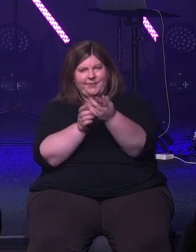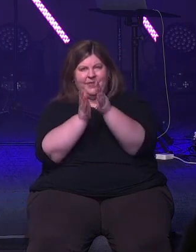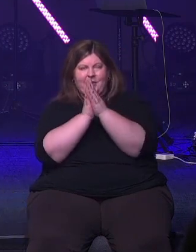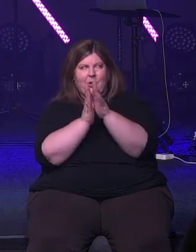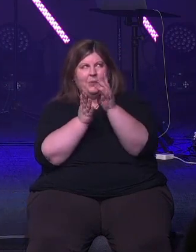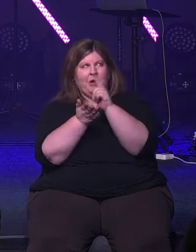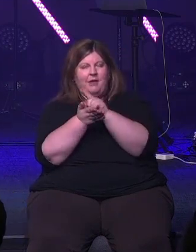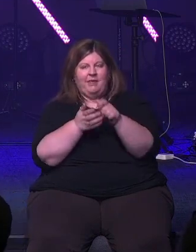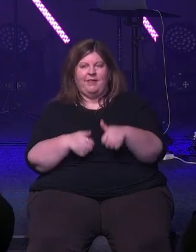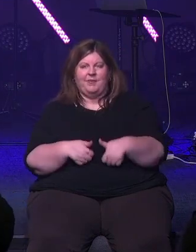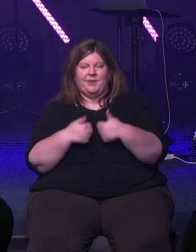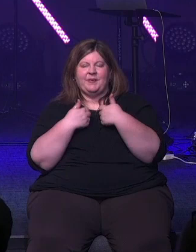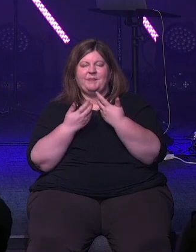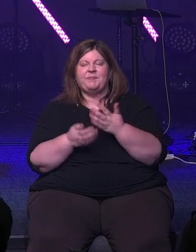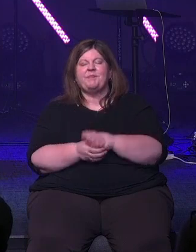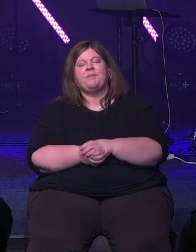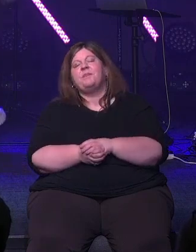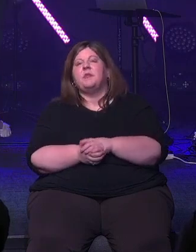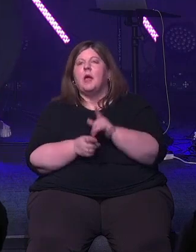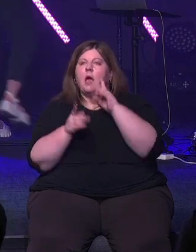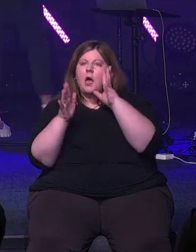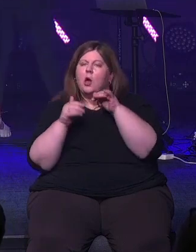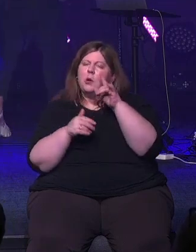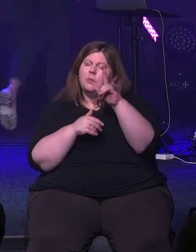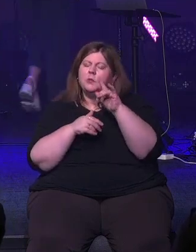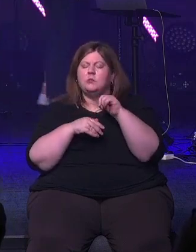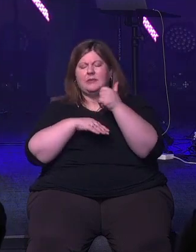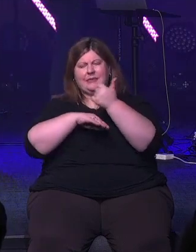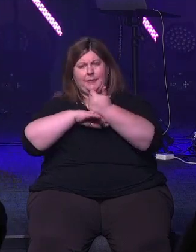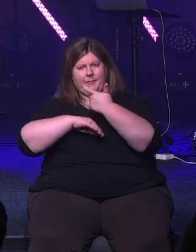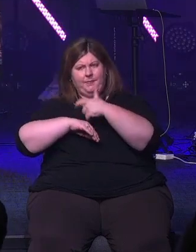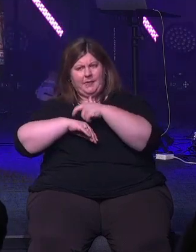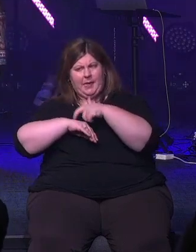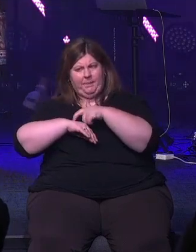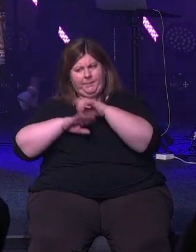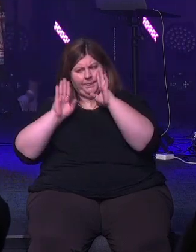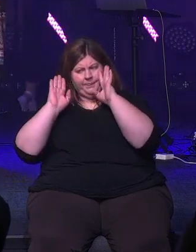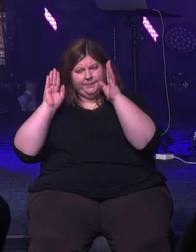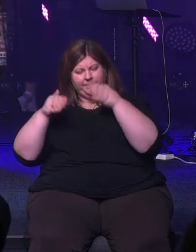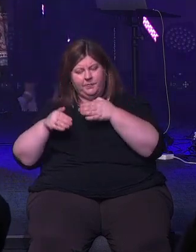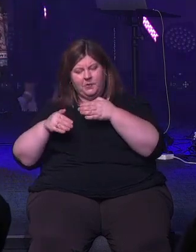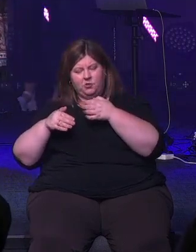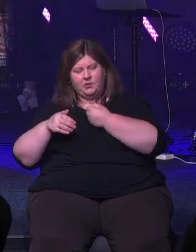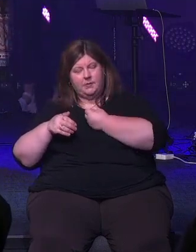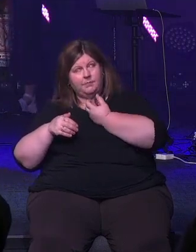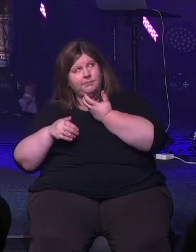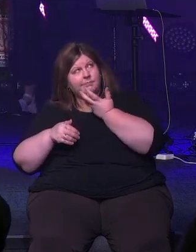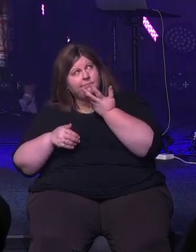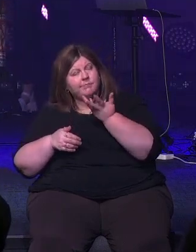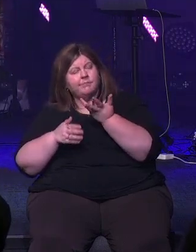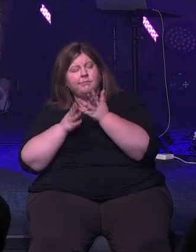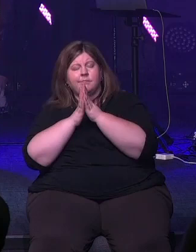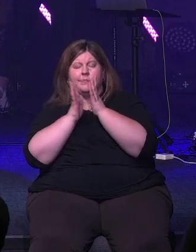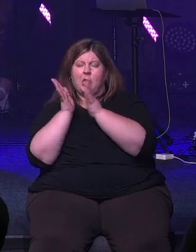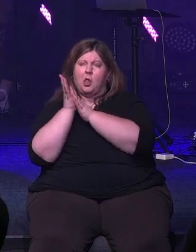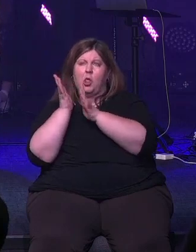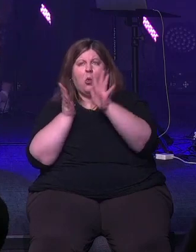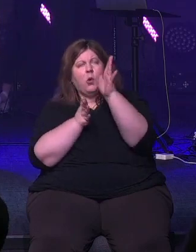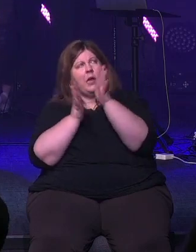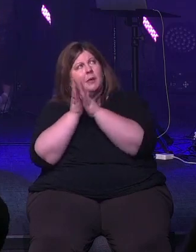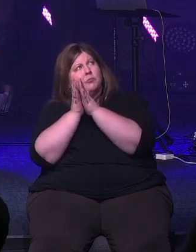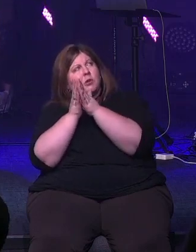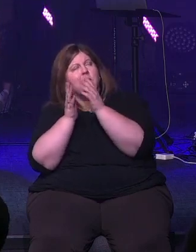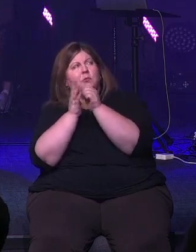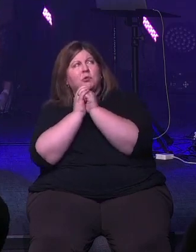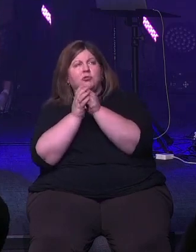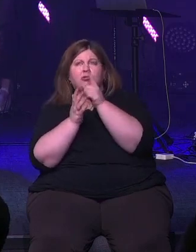week. It really does. I hope you create some time just to open up, just to spend with him, to give him glory and praise and worship